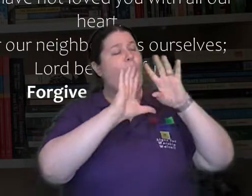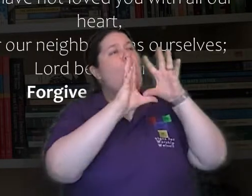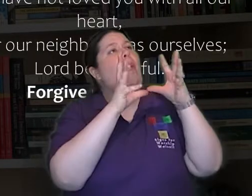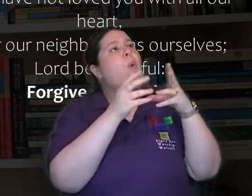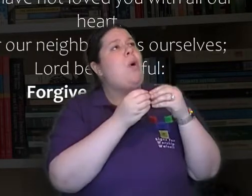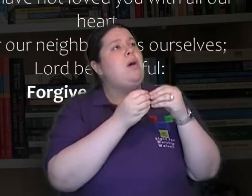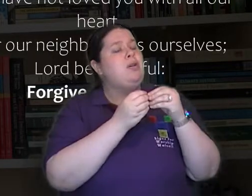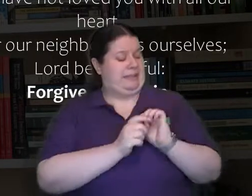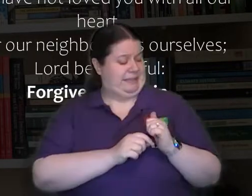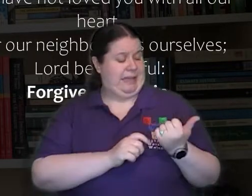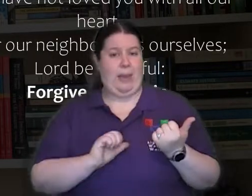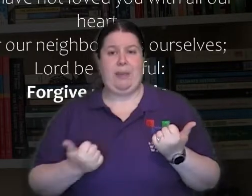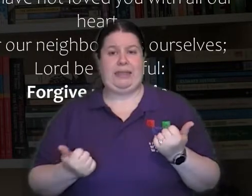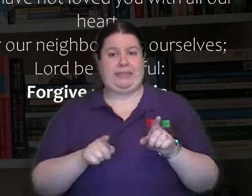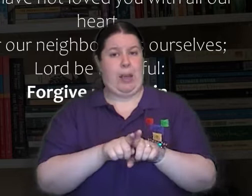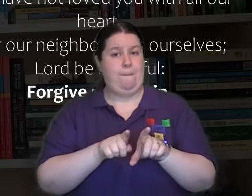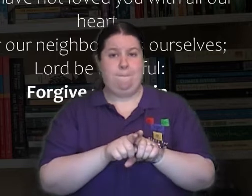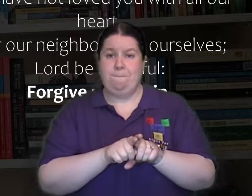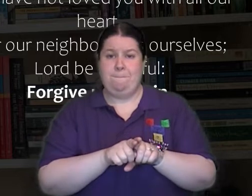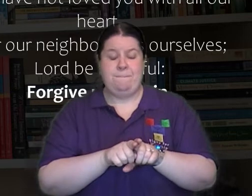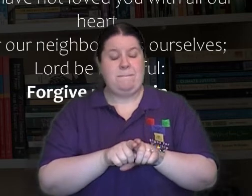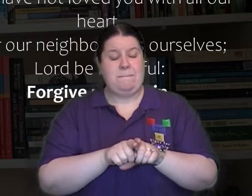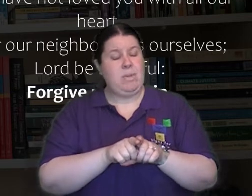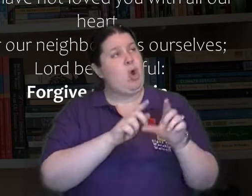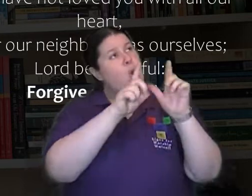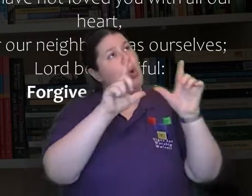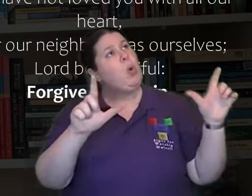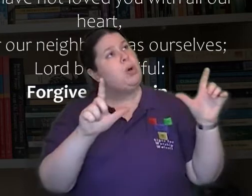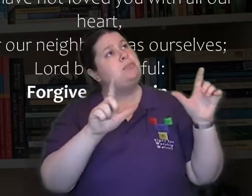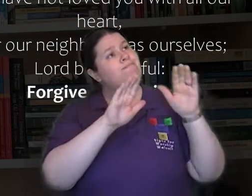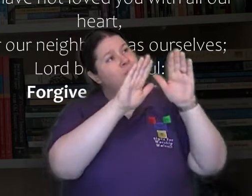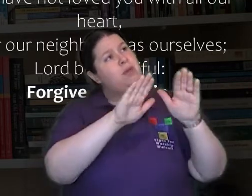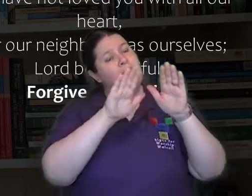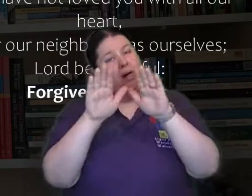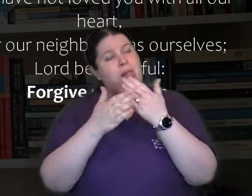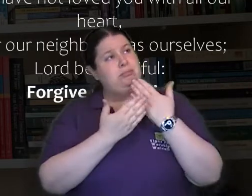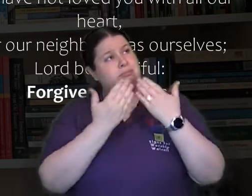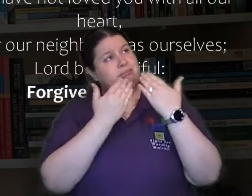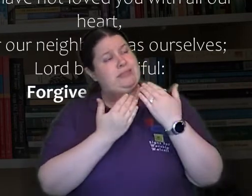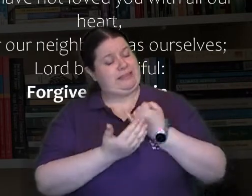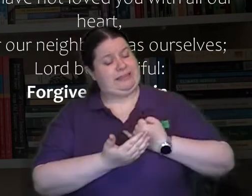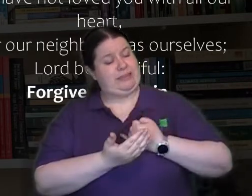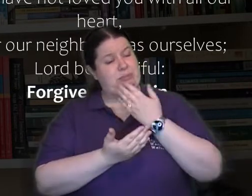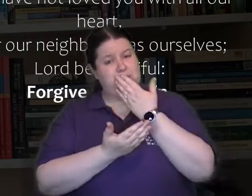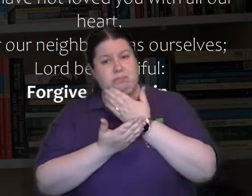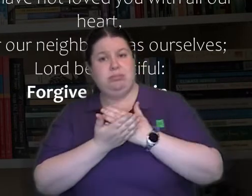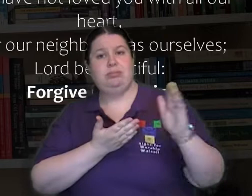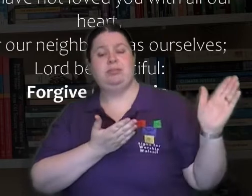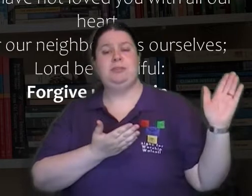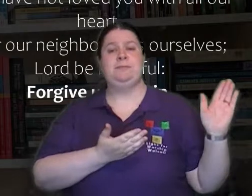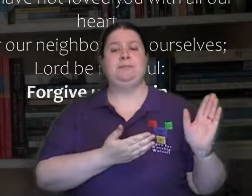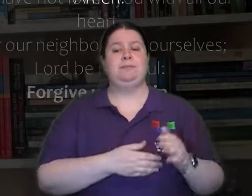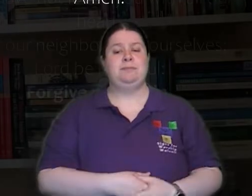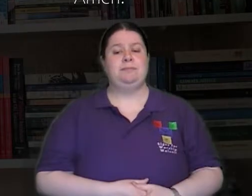not loved you with all our heart, nor our neighbour as ourselves. Lord, be merciful. Forgive us